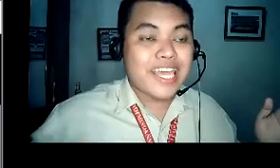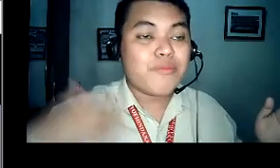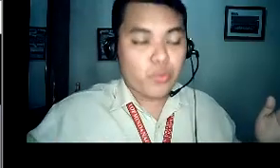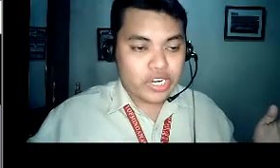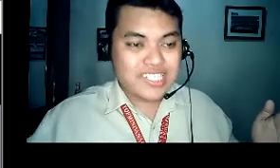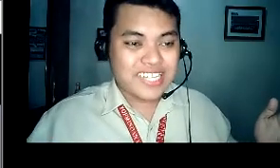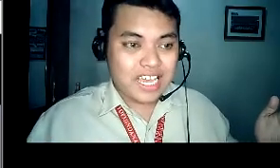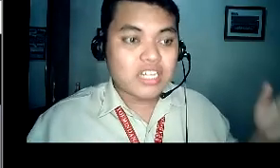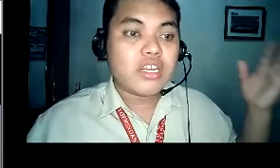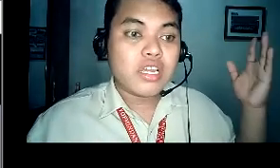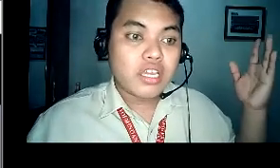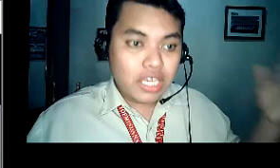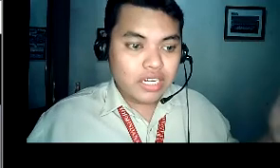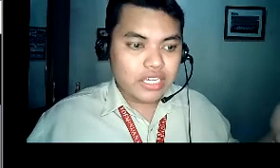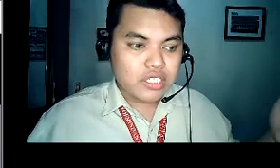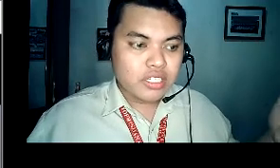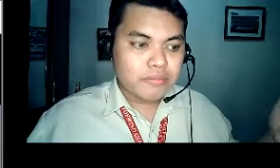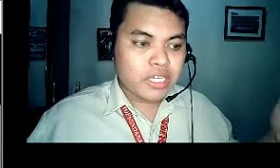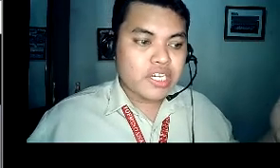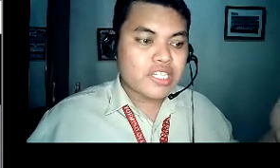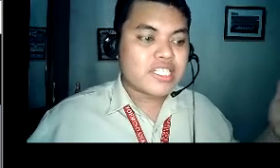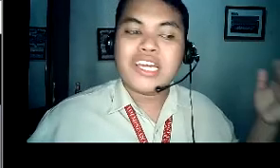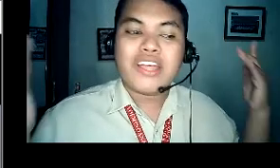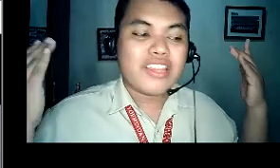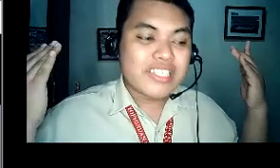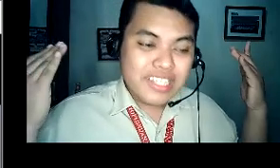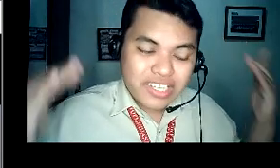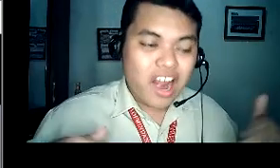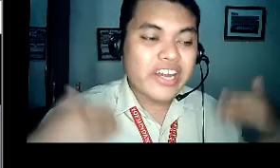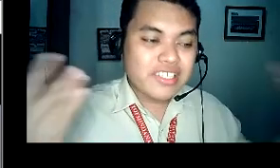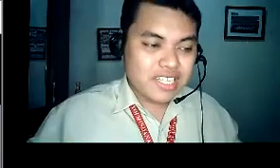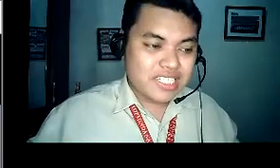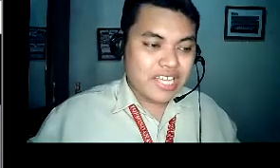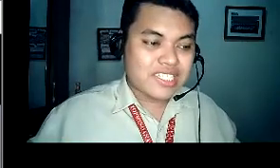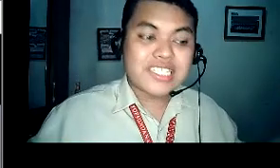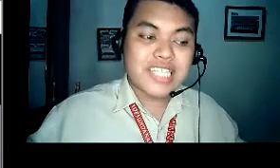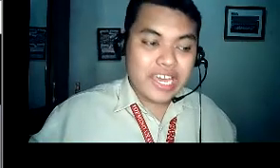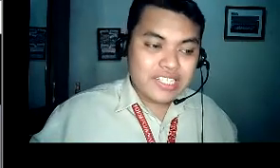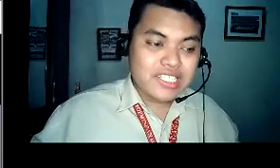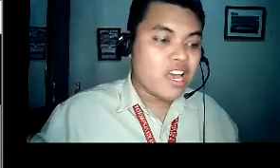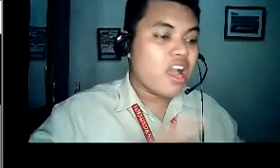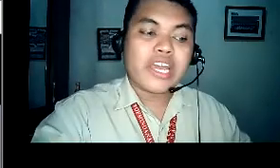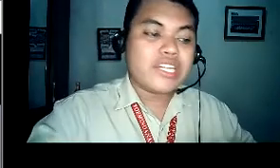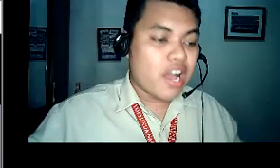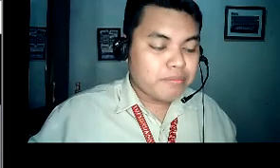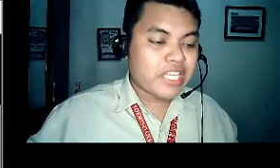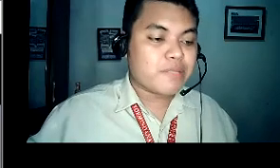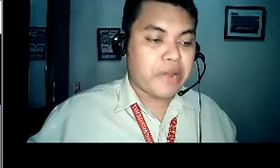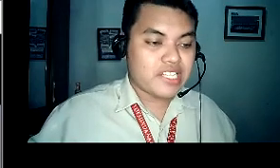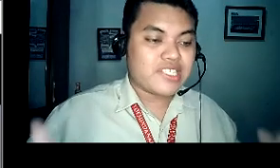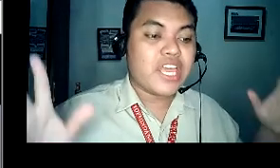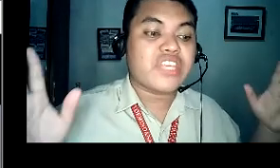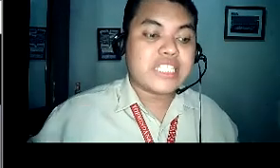just the same words in English, because there are instances that signs cannot